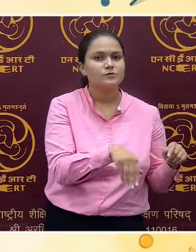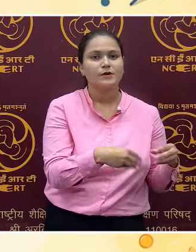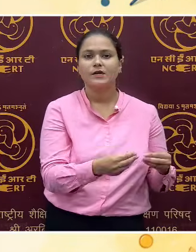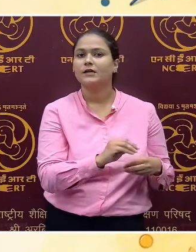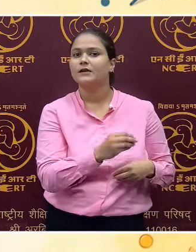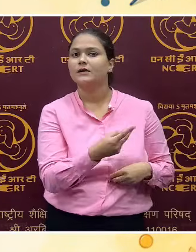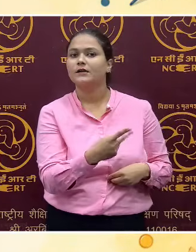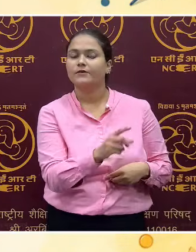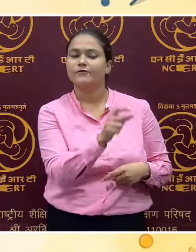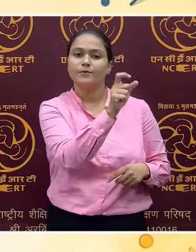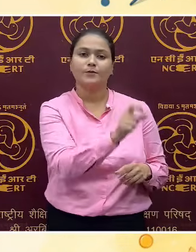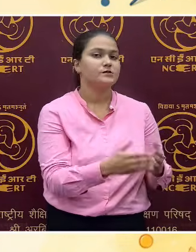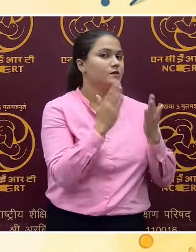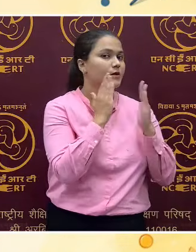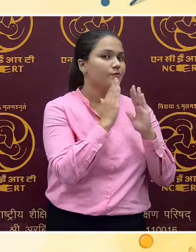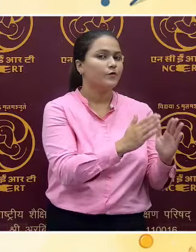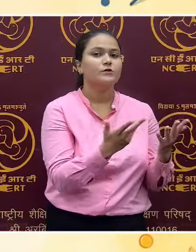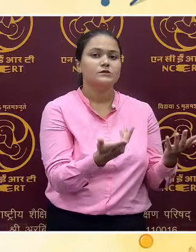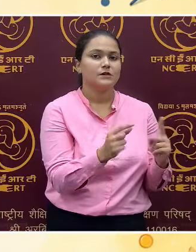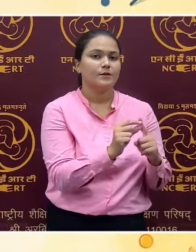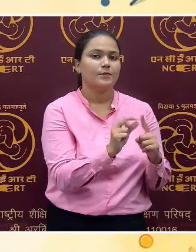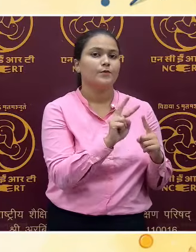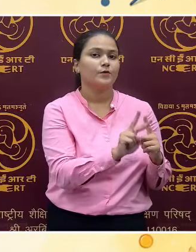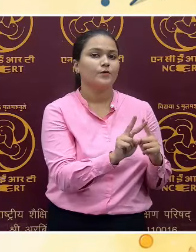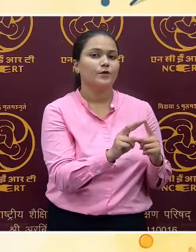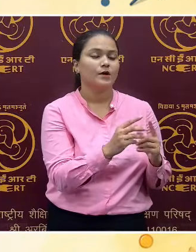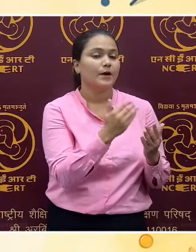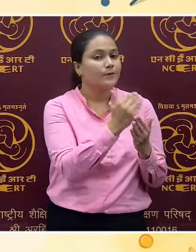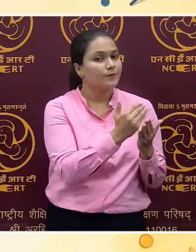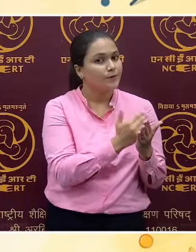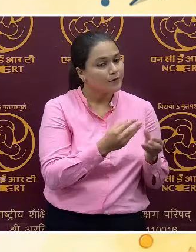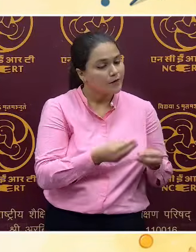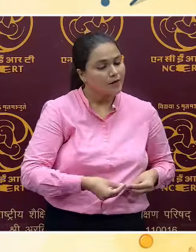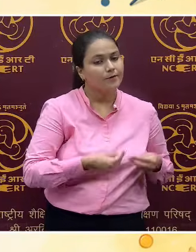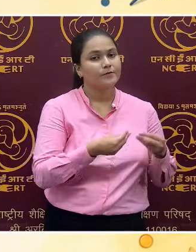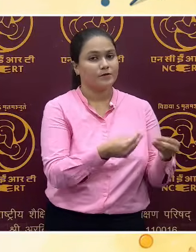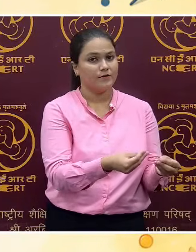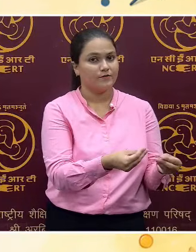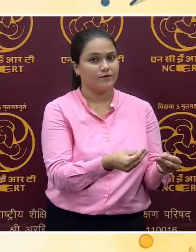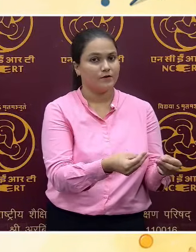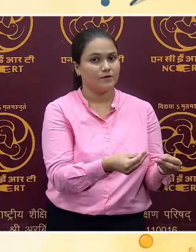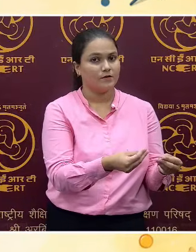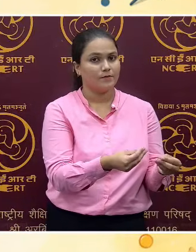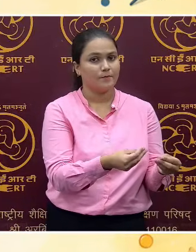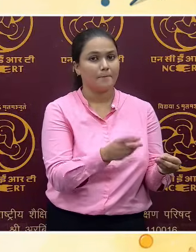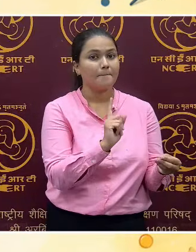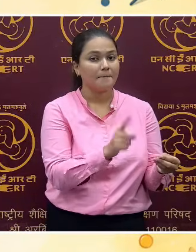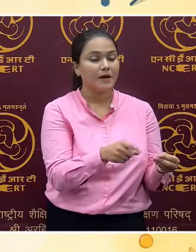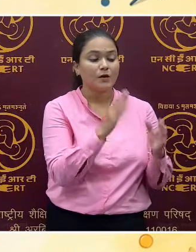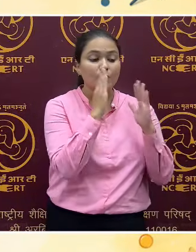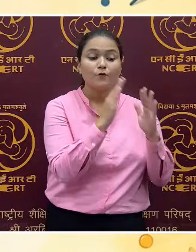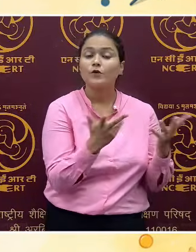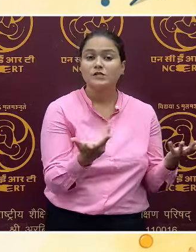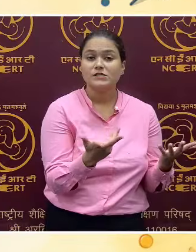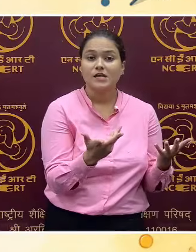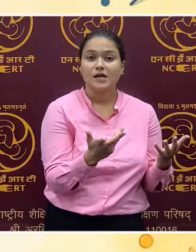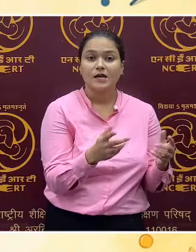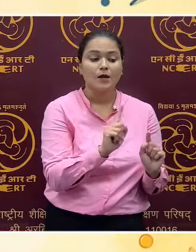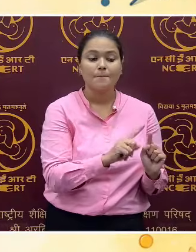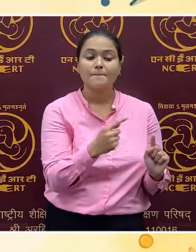So, here the focus is the program for giving ration and not who did it. Right. So, it is about the